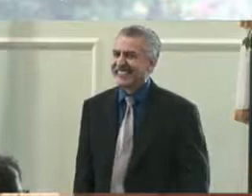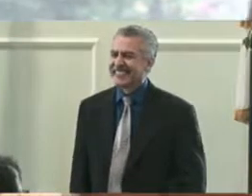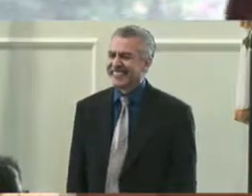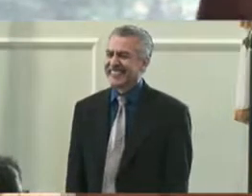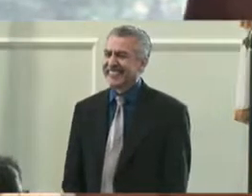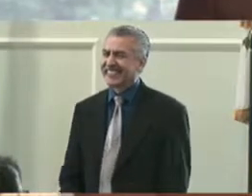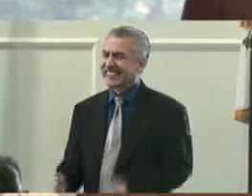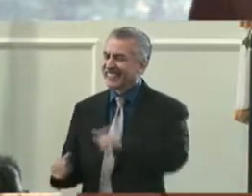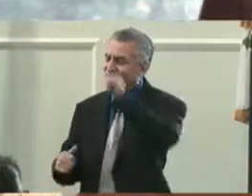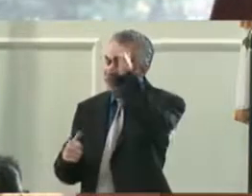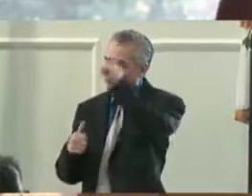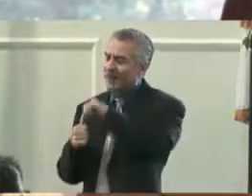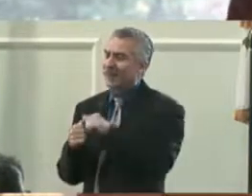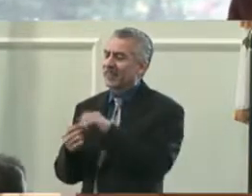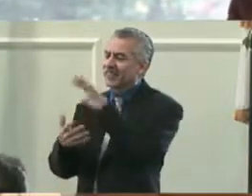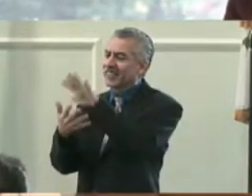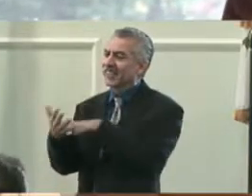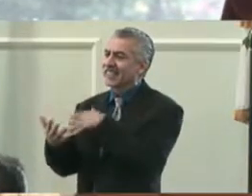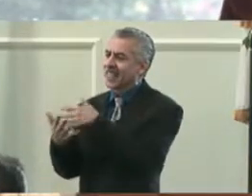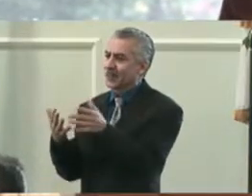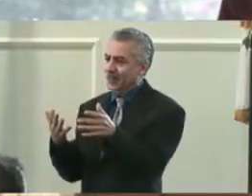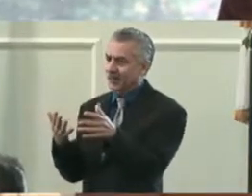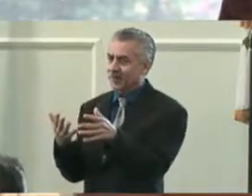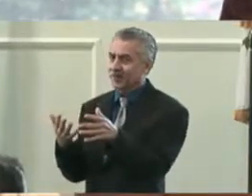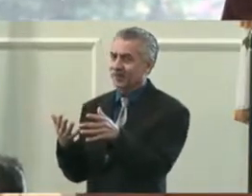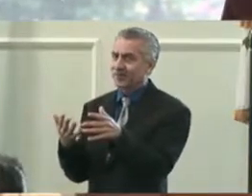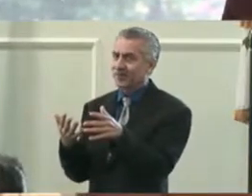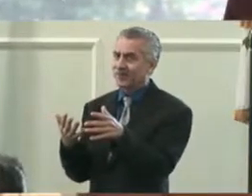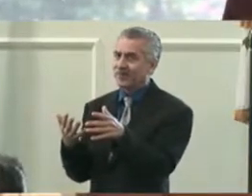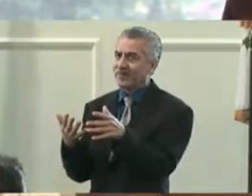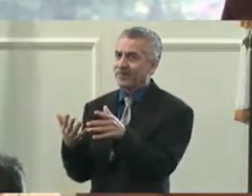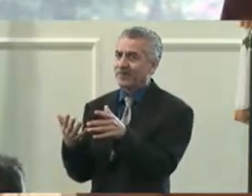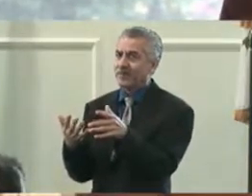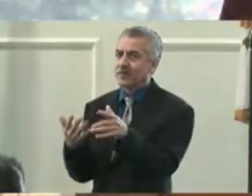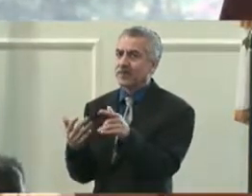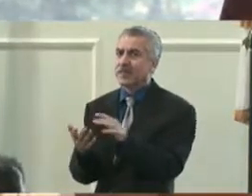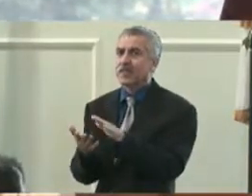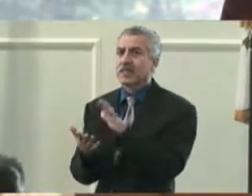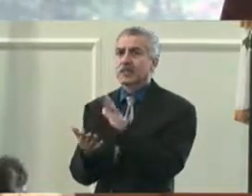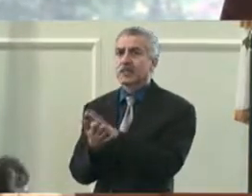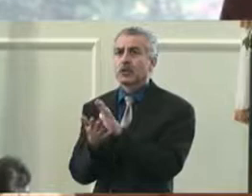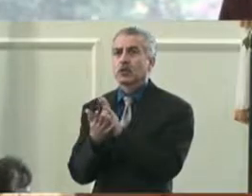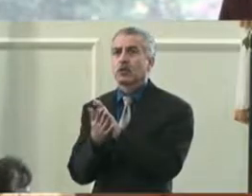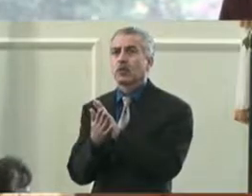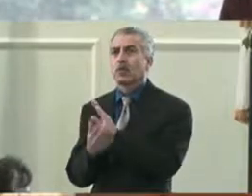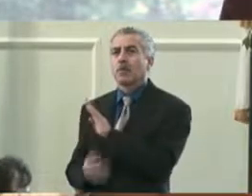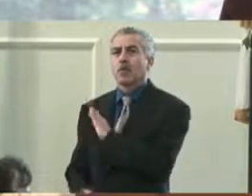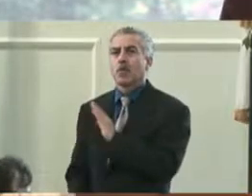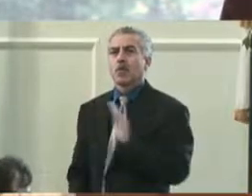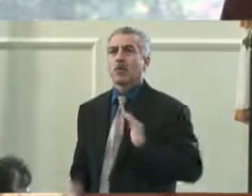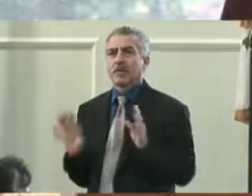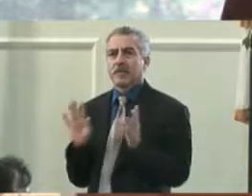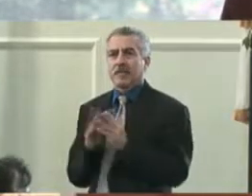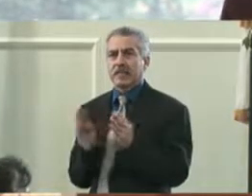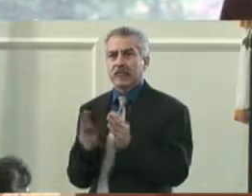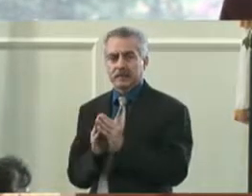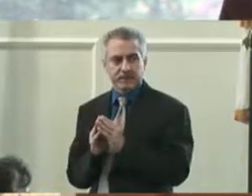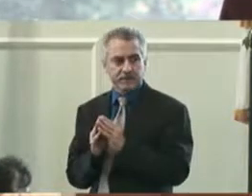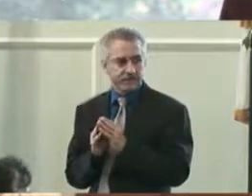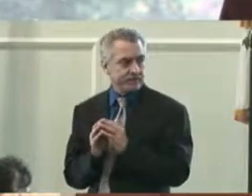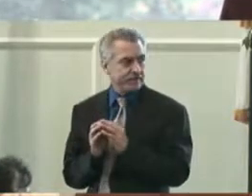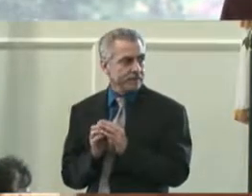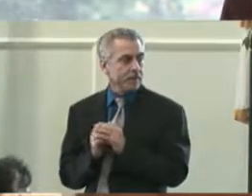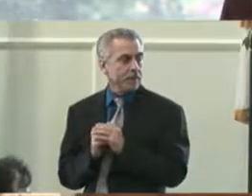remind you of a couple of things that are coming up. One is we have the school board meeting at 6:30 p.m. this coming